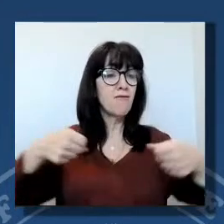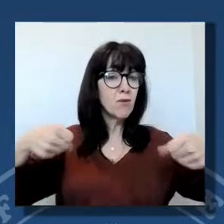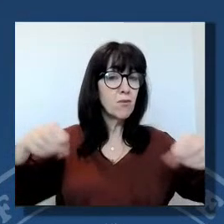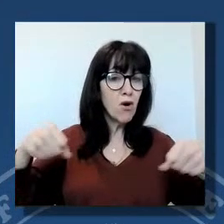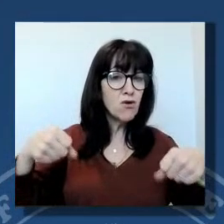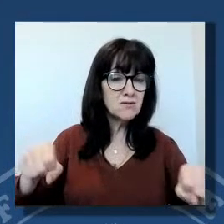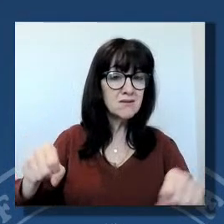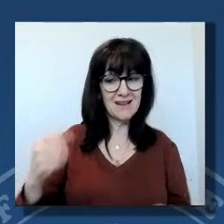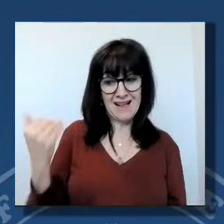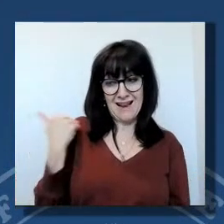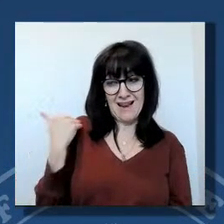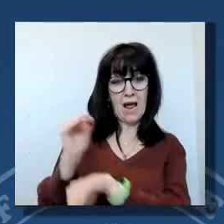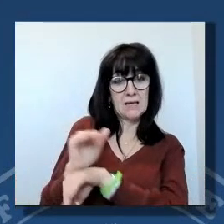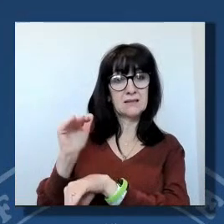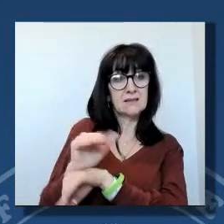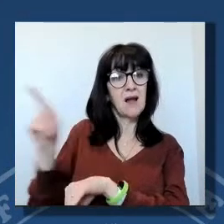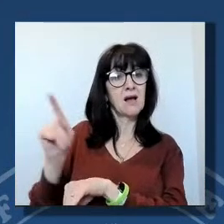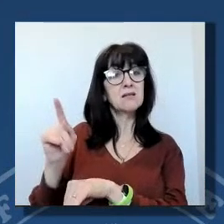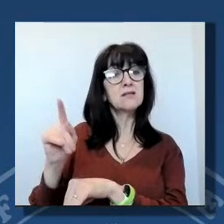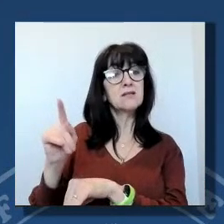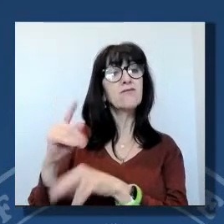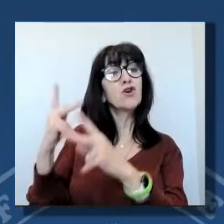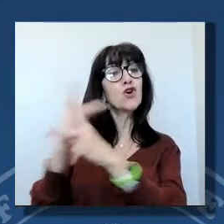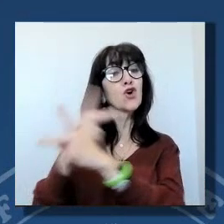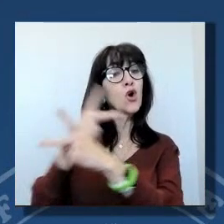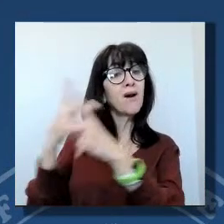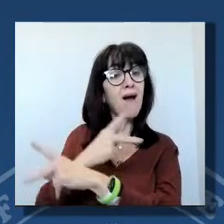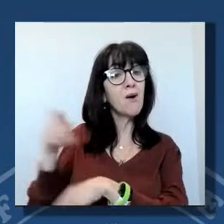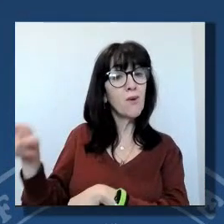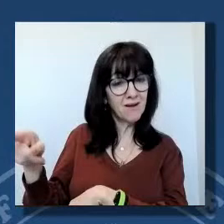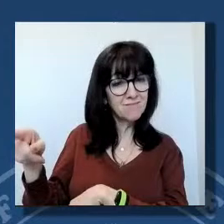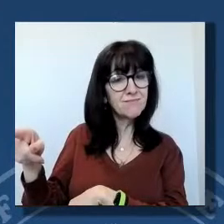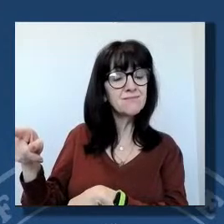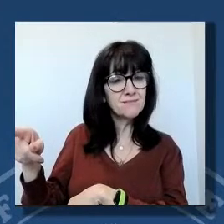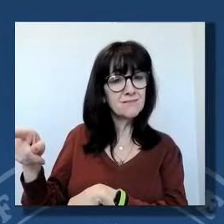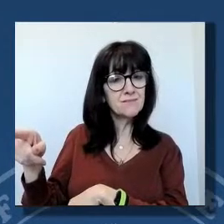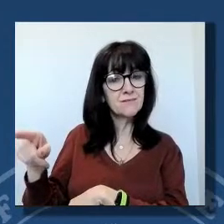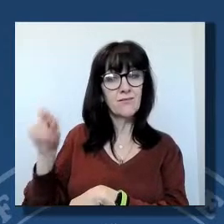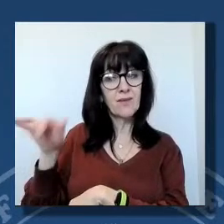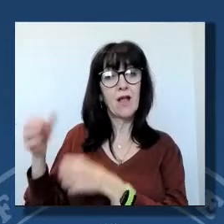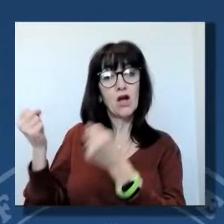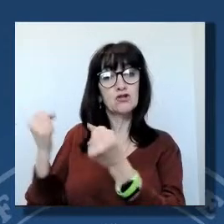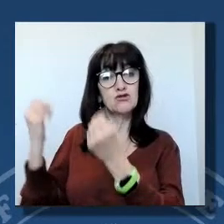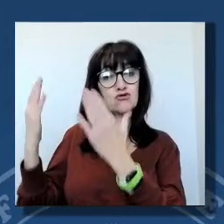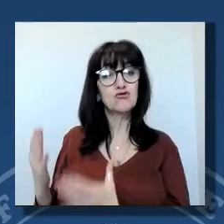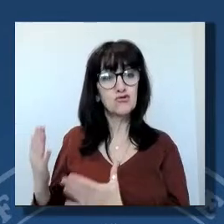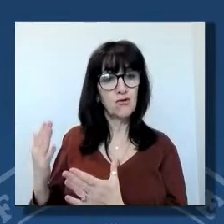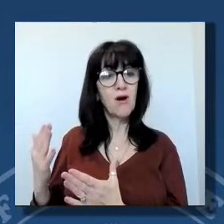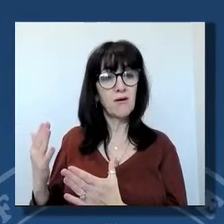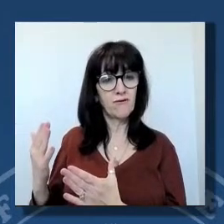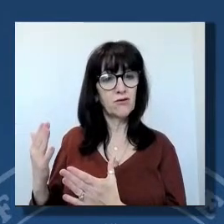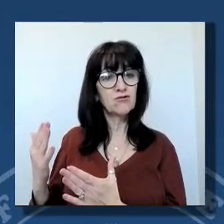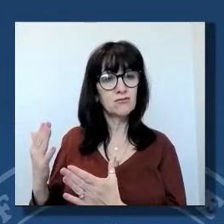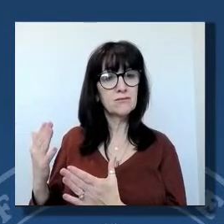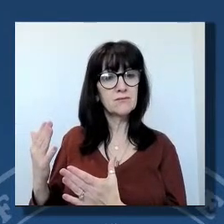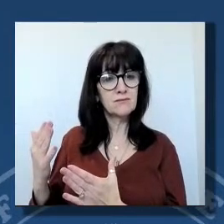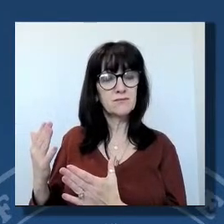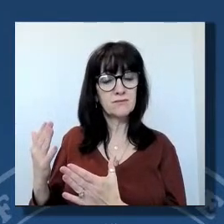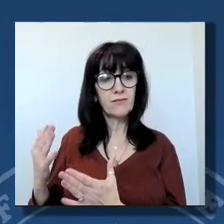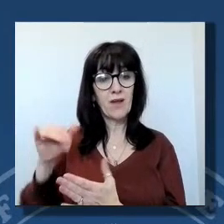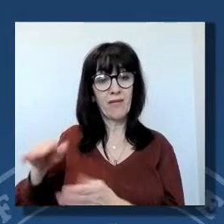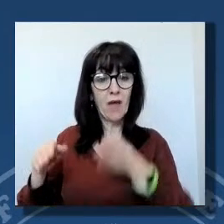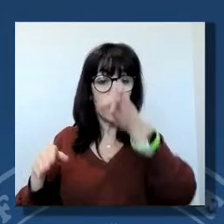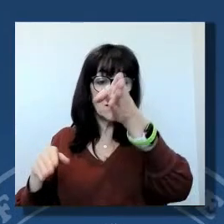fatal on Kirkwood Highway where the driver went over the midline there